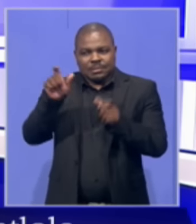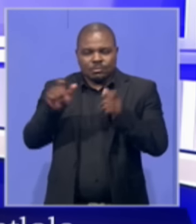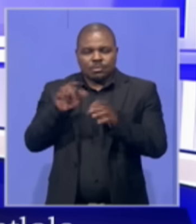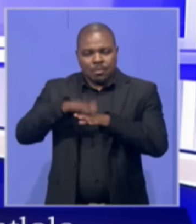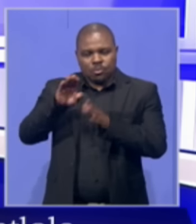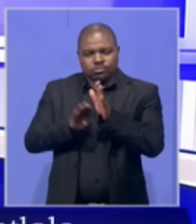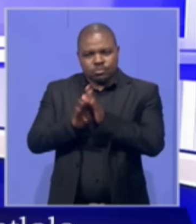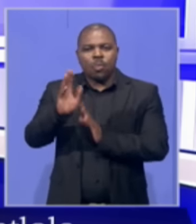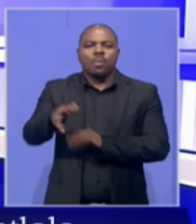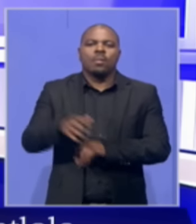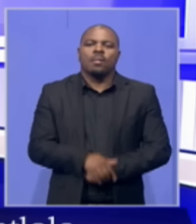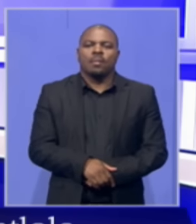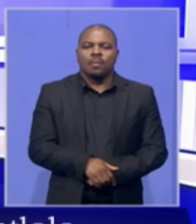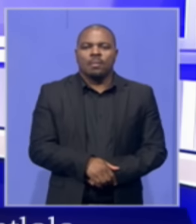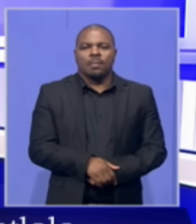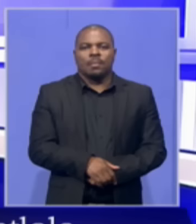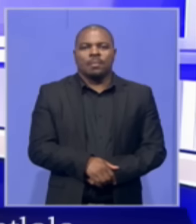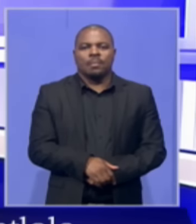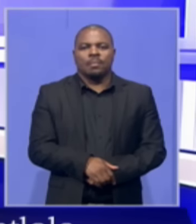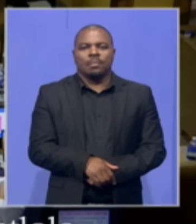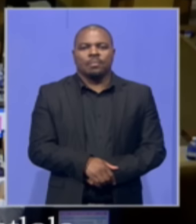baagi.